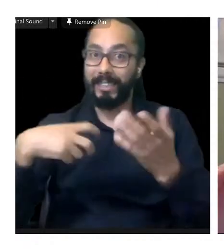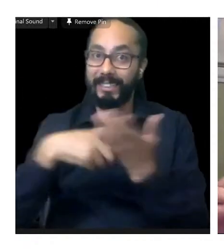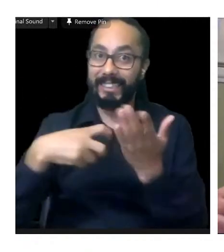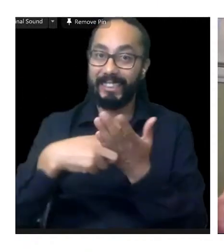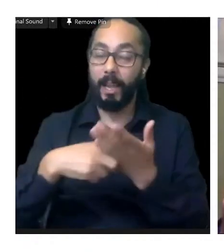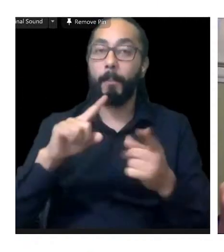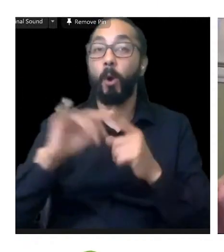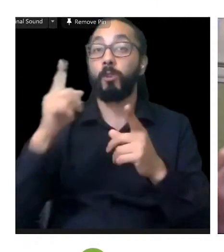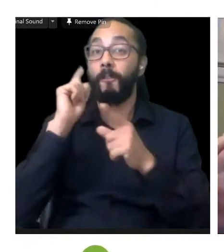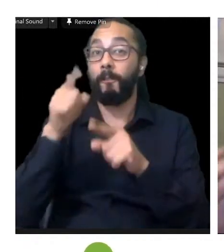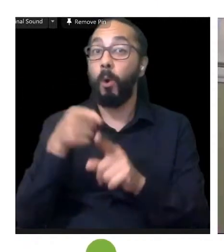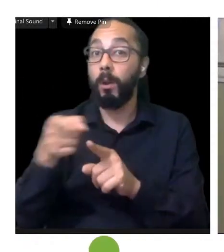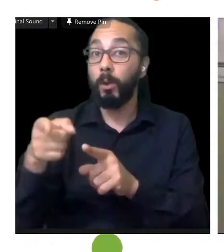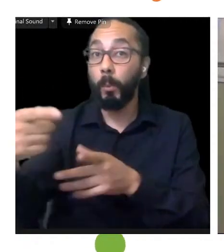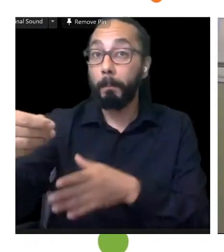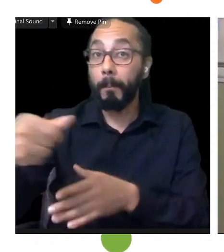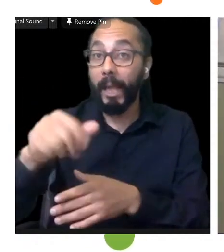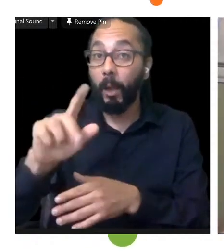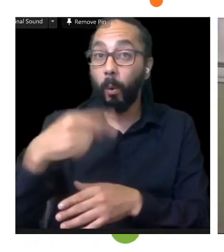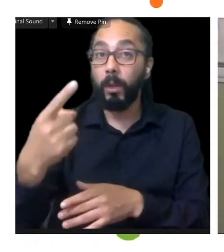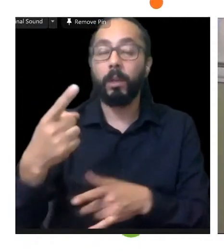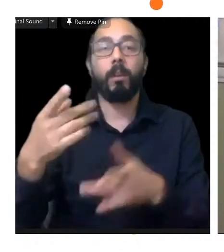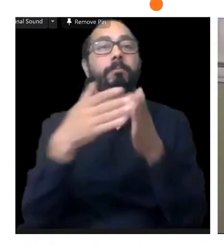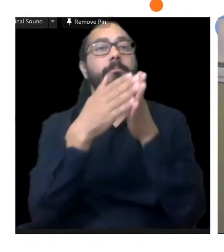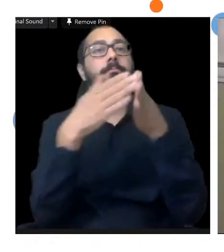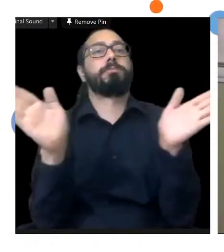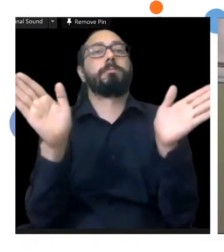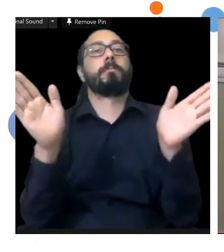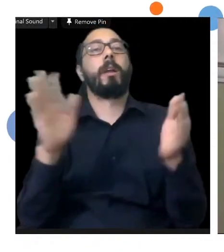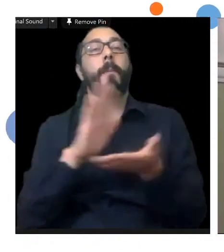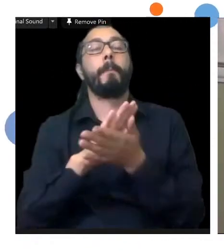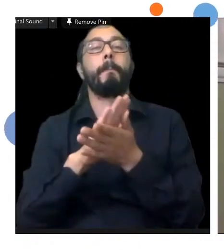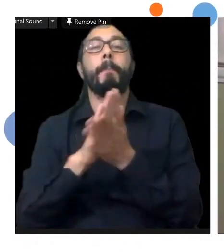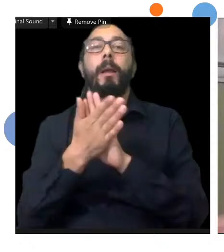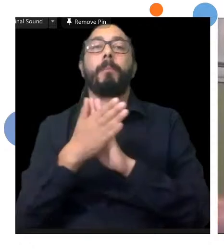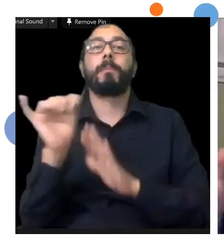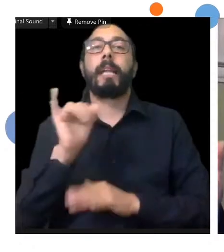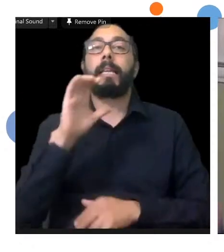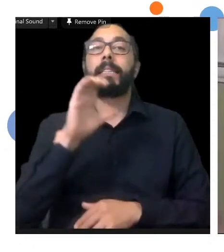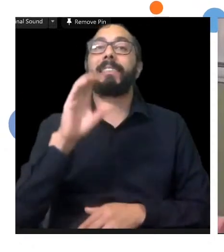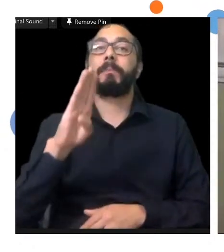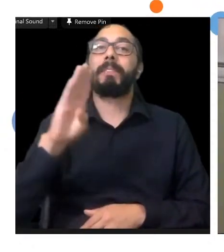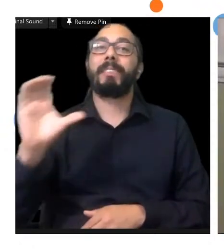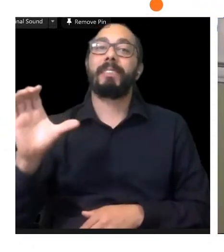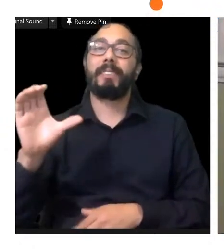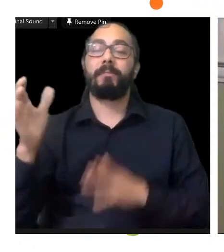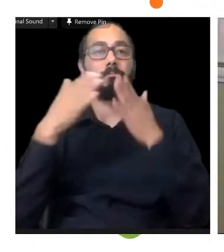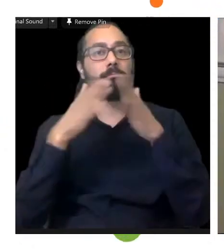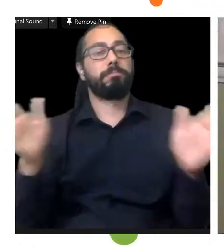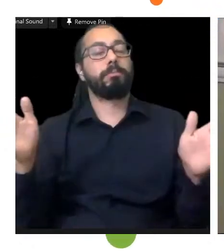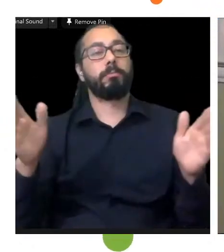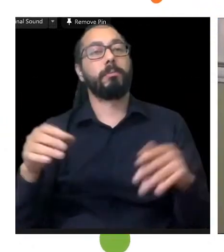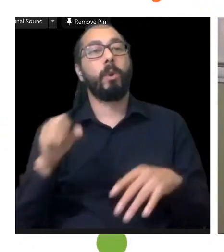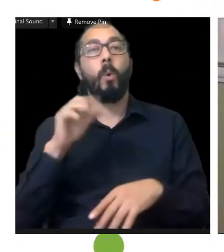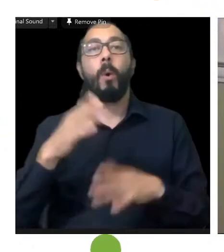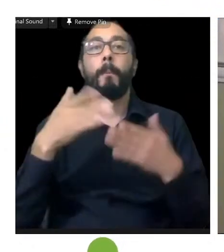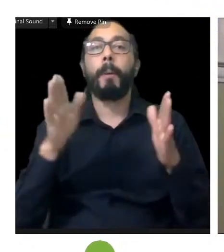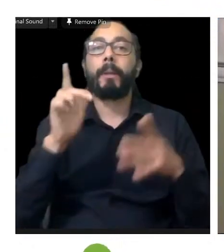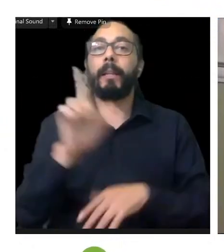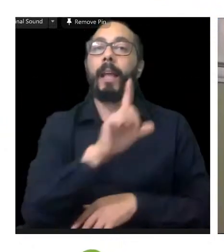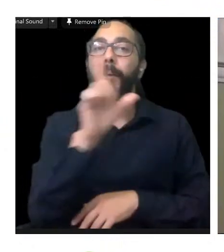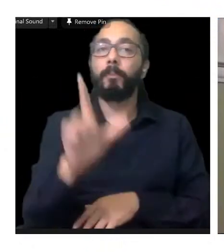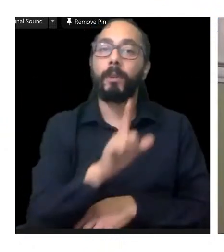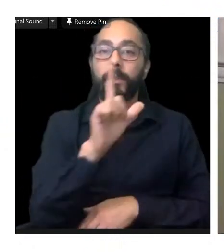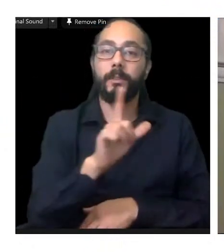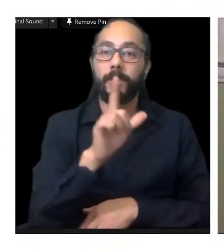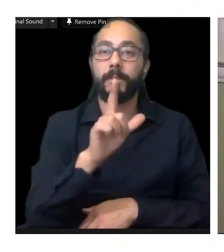tickets. So it becomes something more akin to the public library or the CBC. Even though we're not government funded, we have this critical mass that say theater